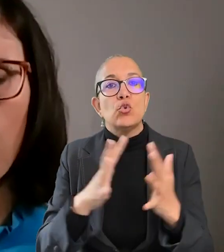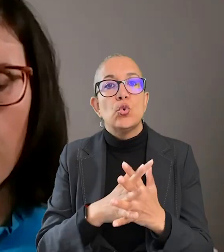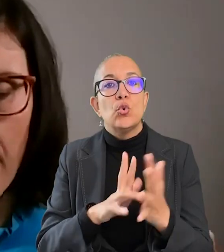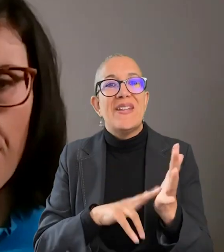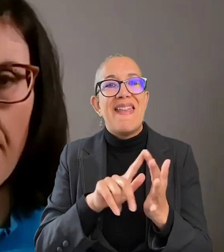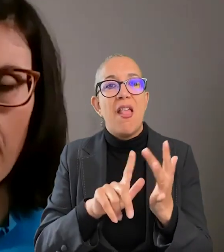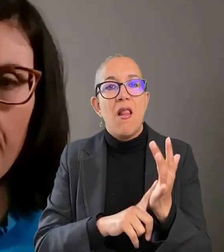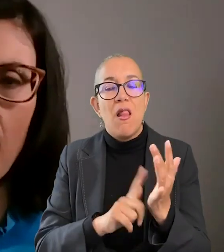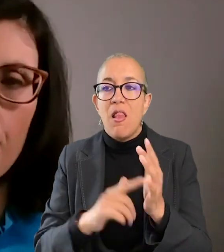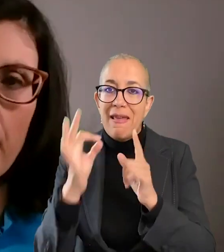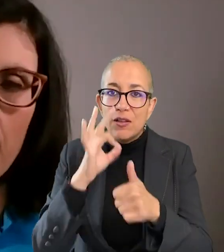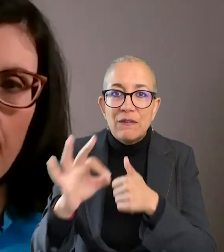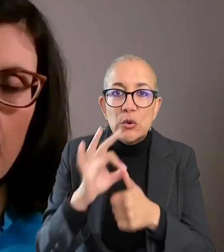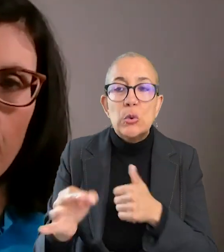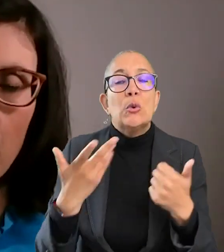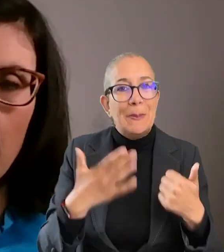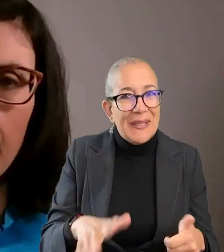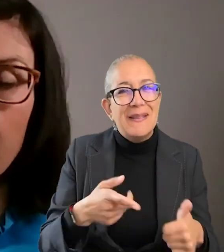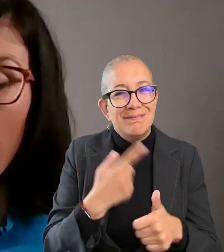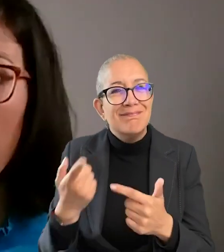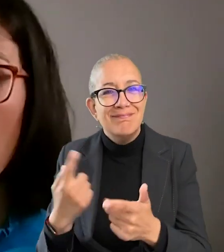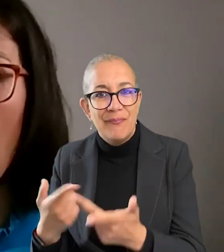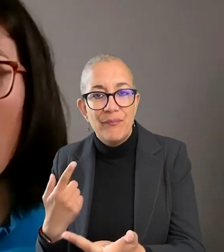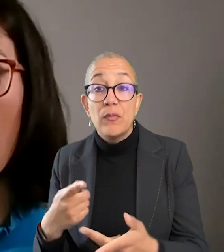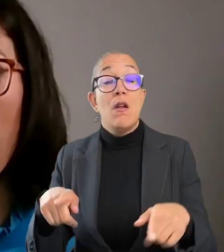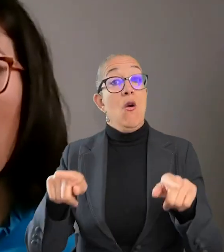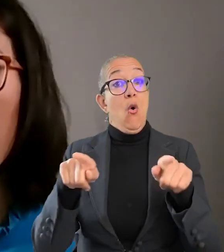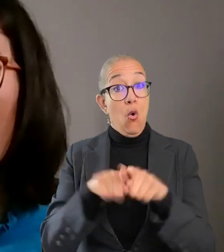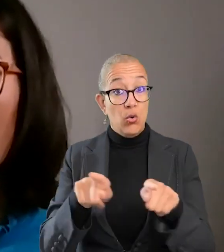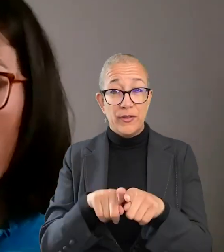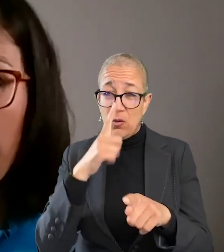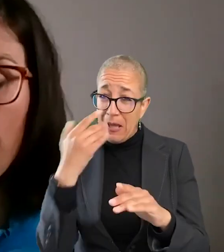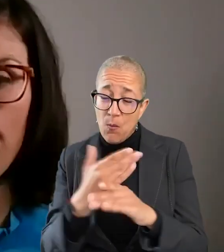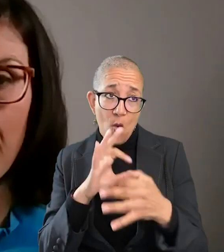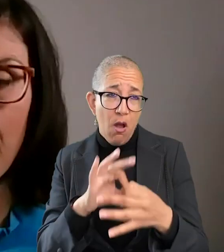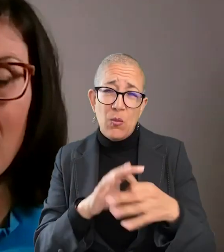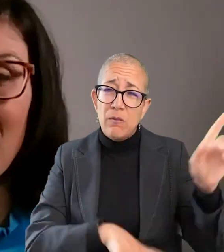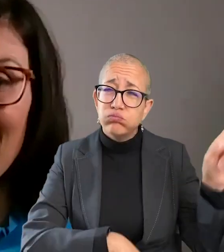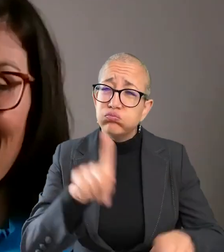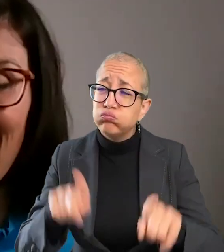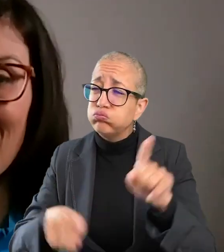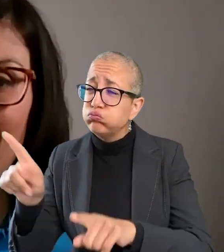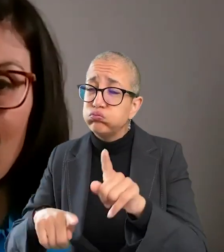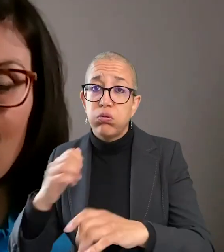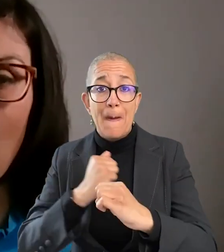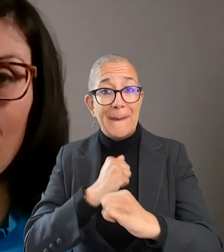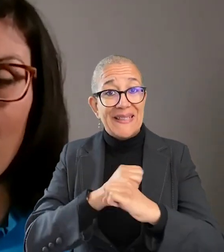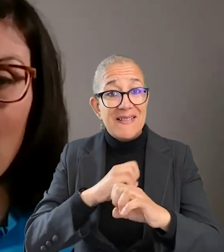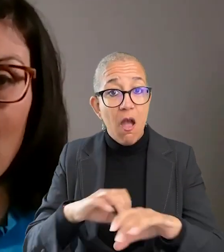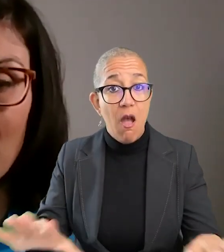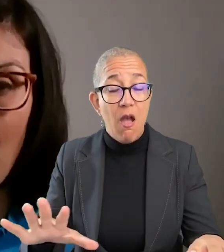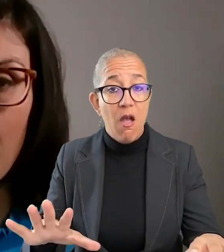But the other thing that I think I bring to the table is that I can work with a broad range of media to get